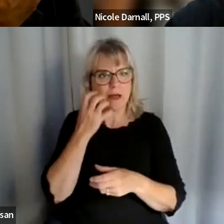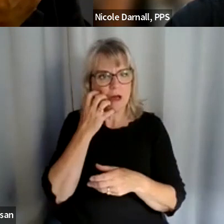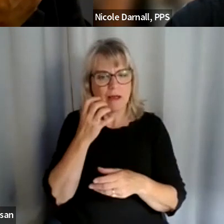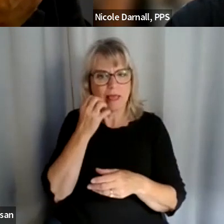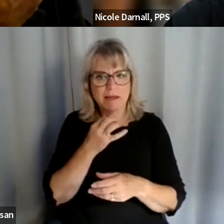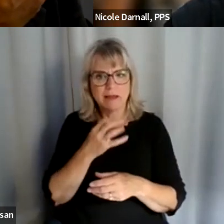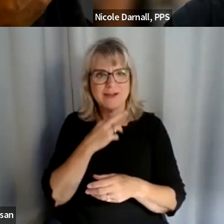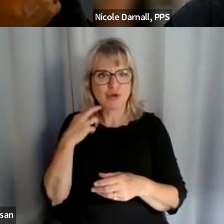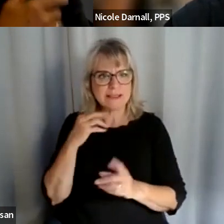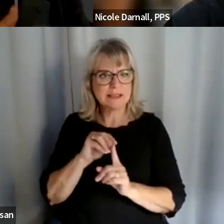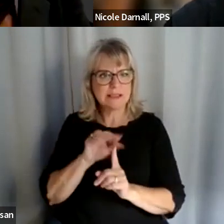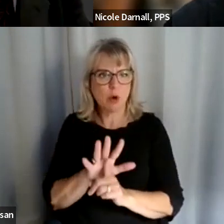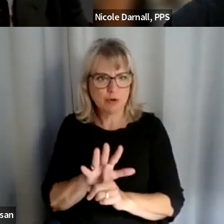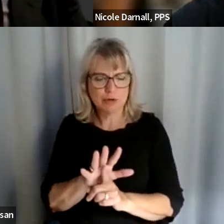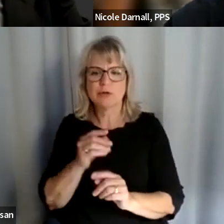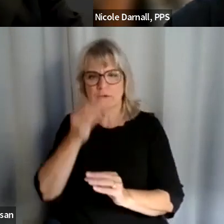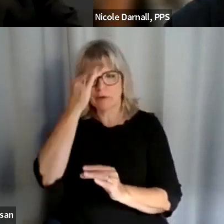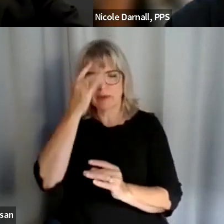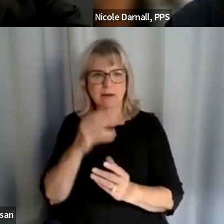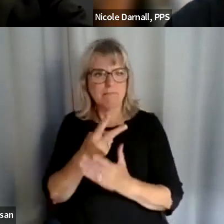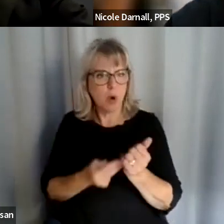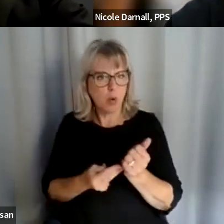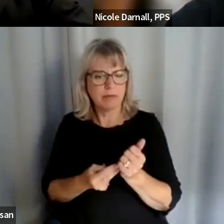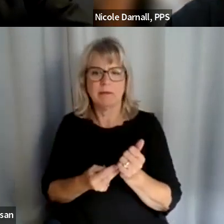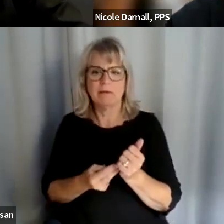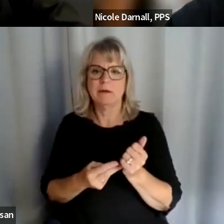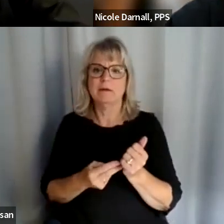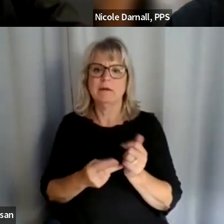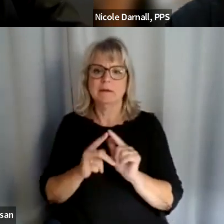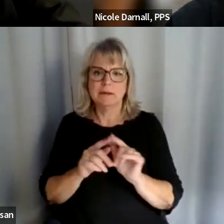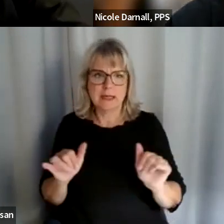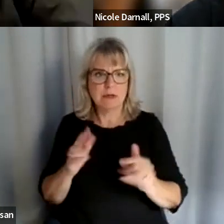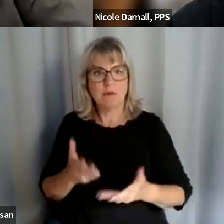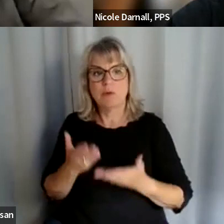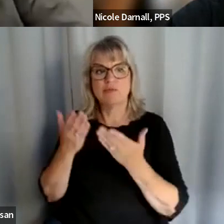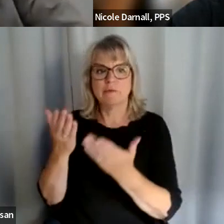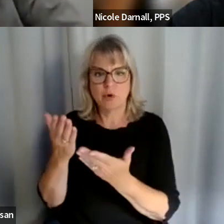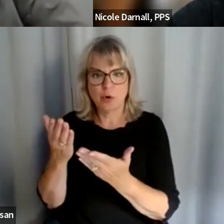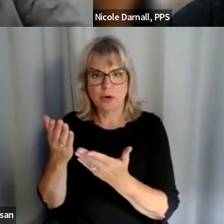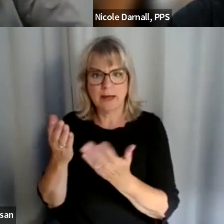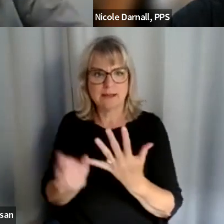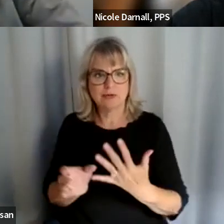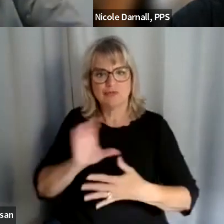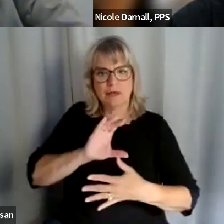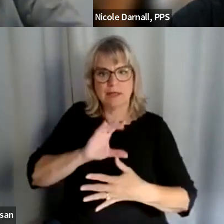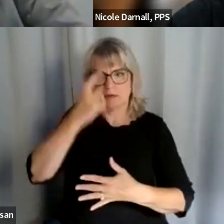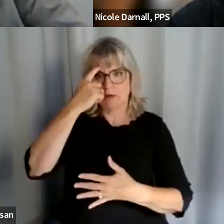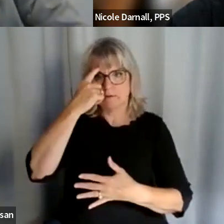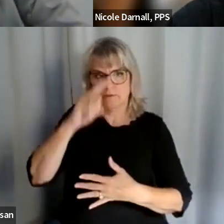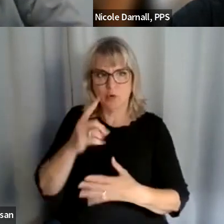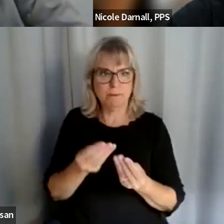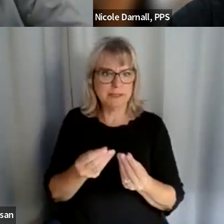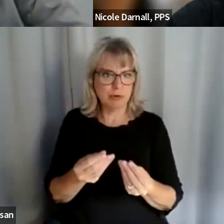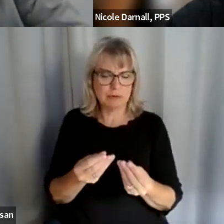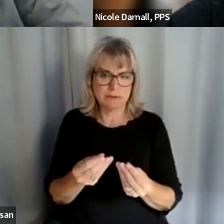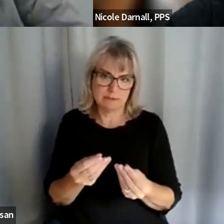of exposure. So we need to kind of consider those in the mix of what we would put forward as criteria for